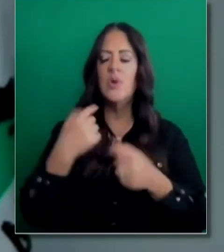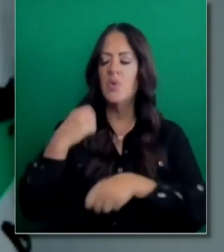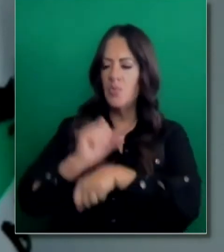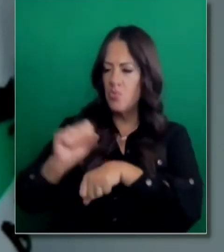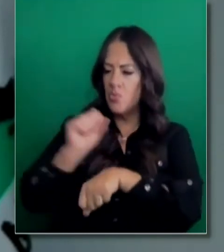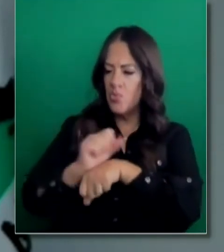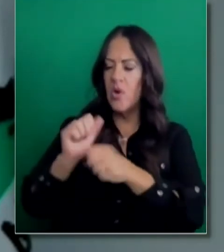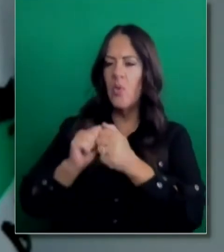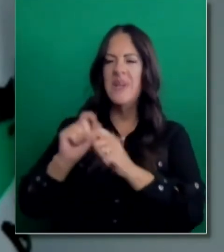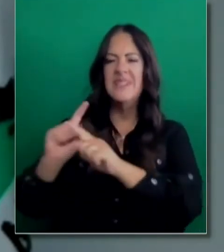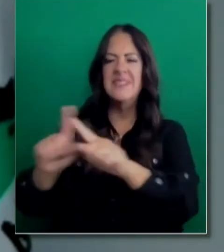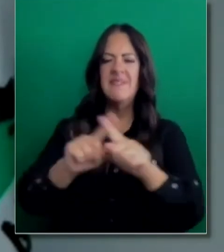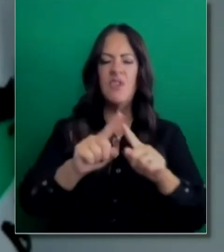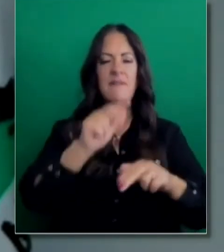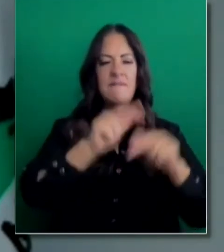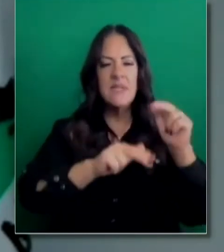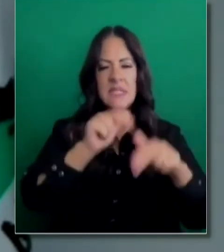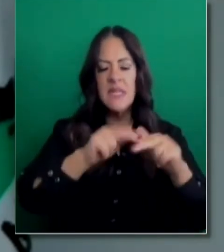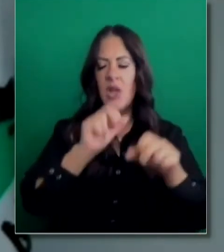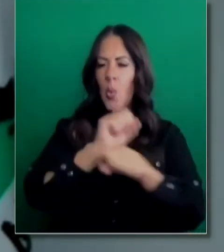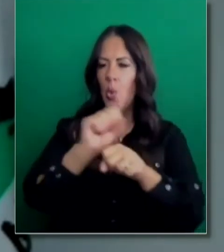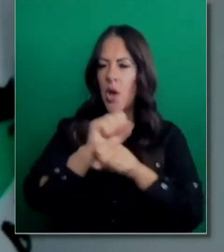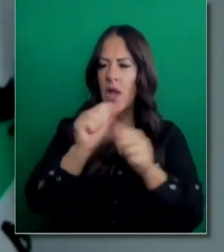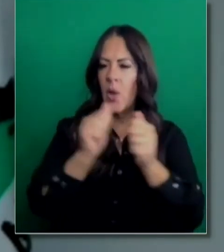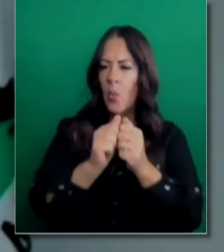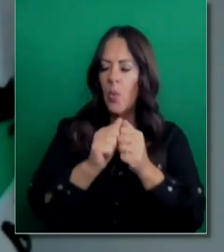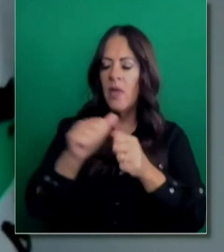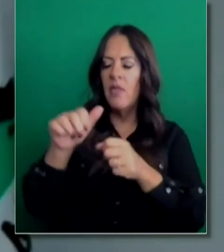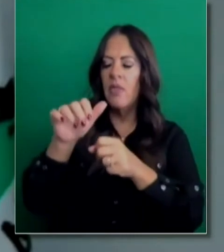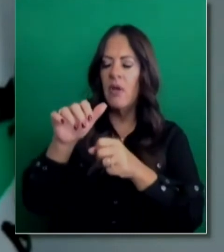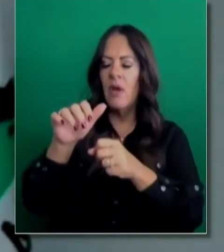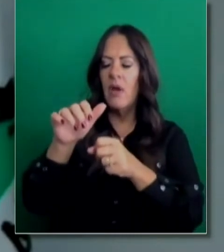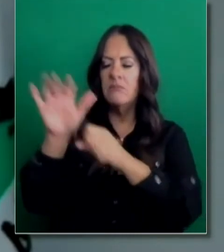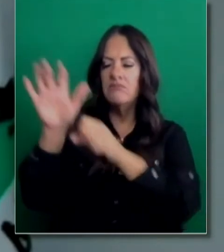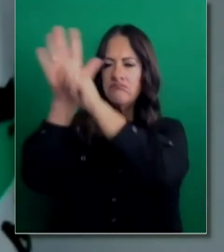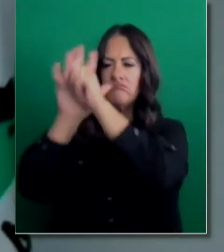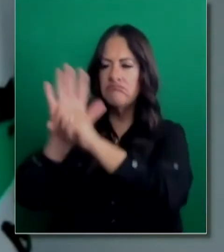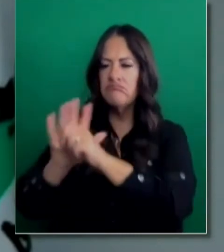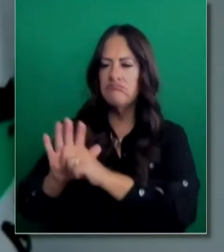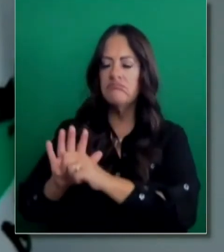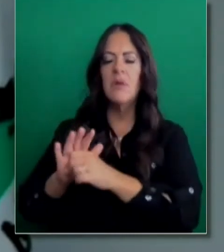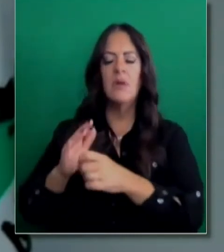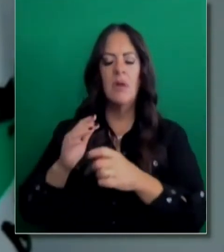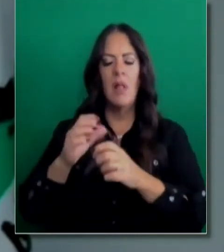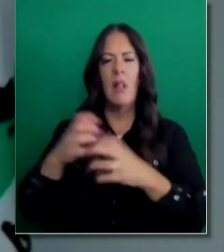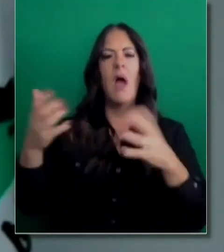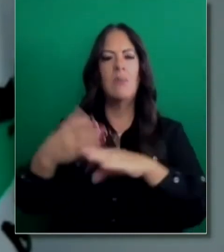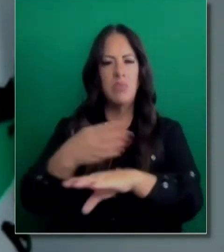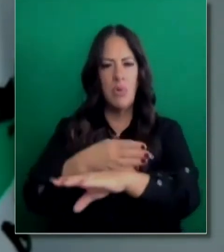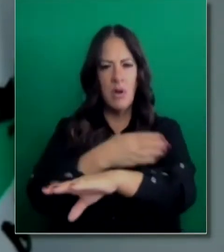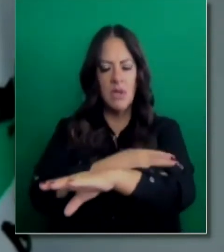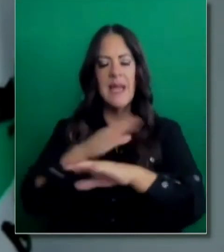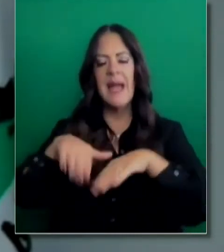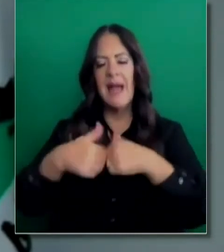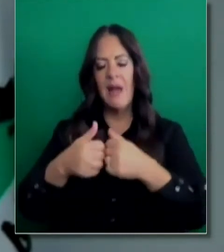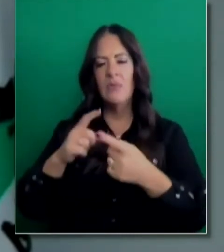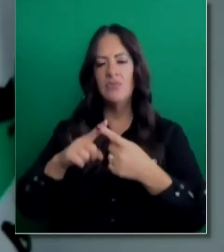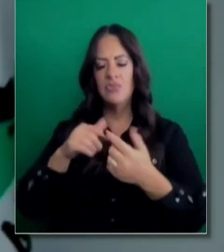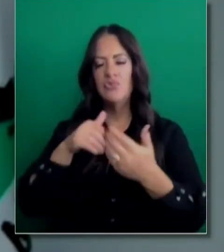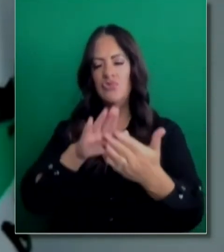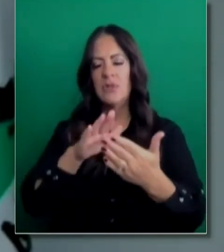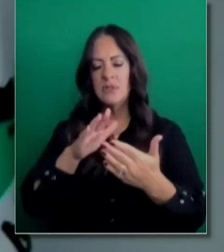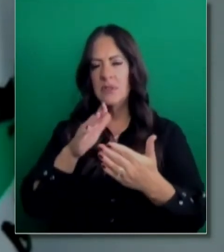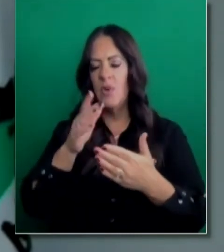with specific facilities, working along the region, lots of progress in terms of addressing the specific